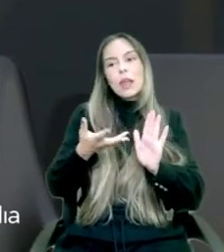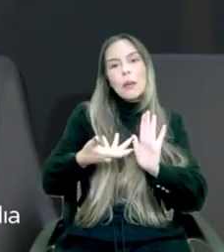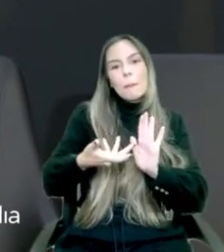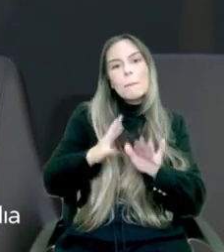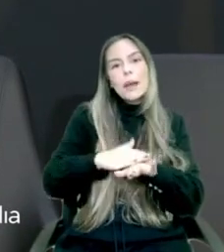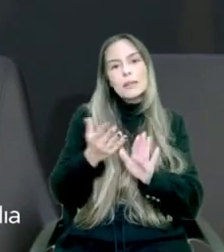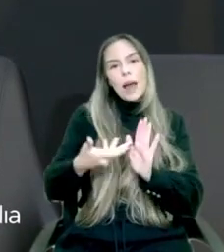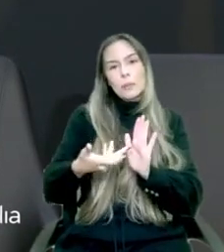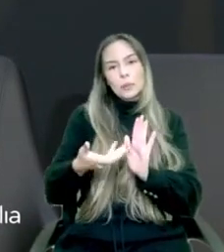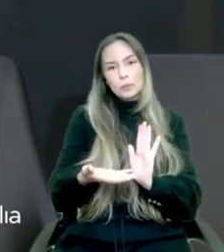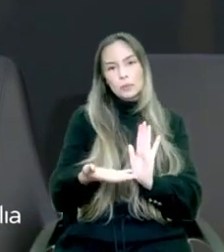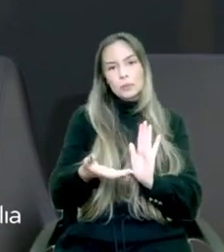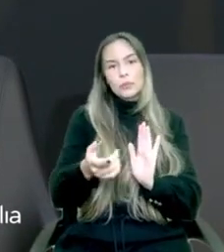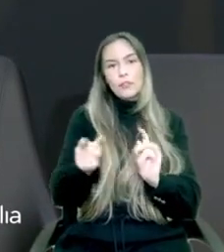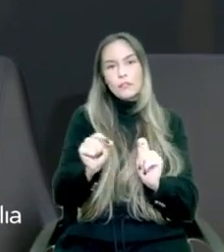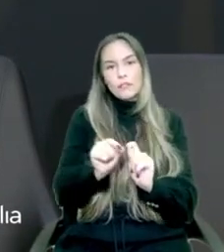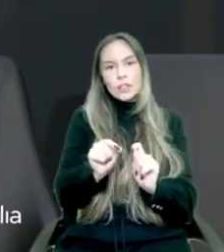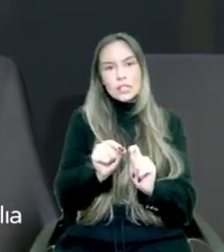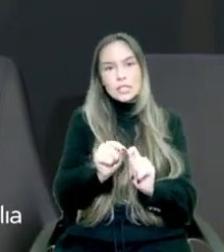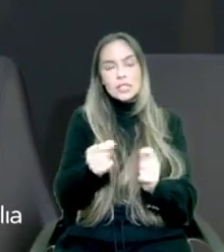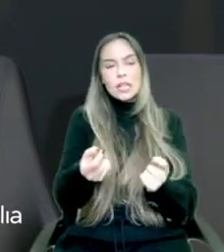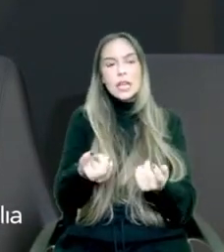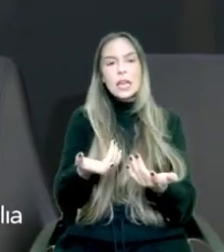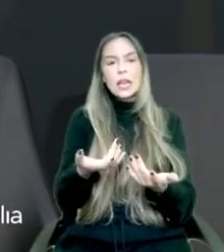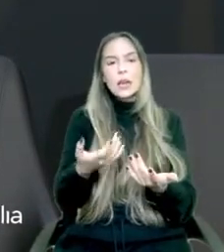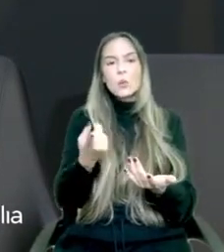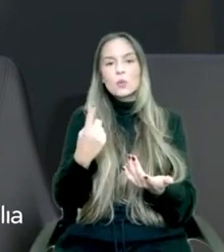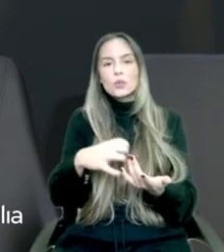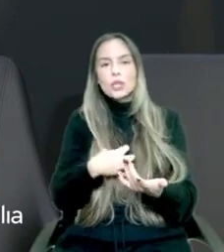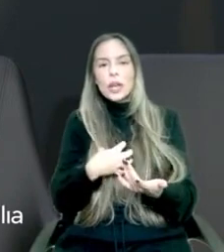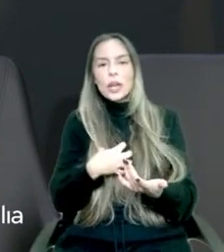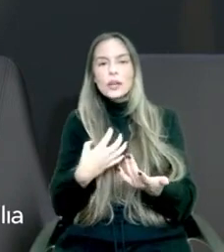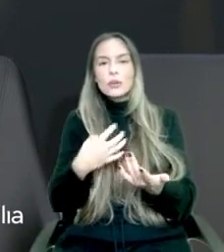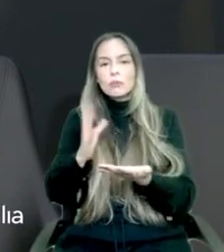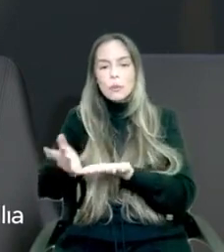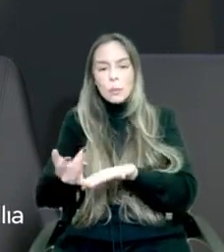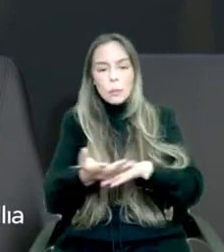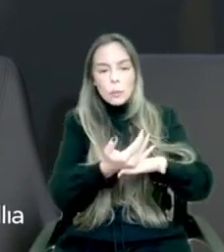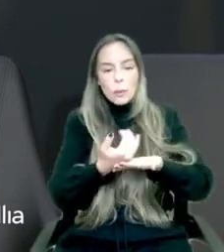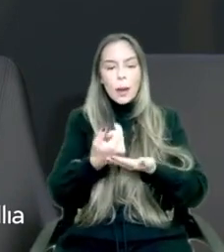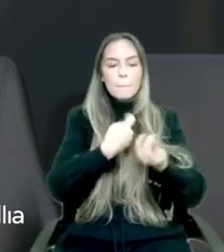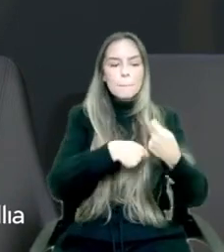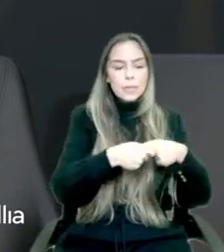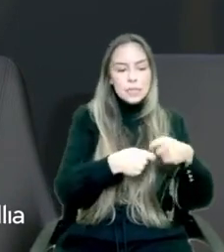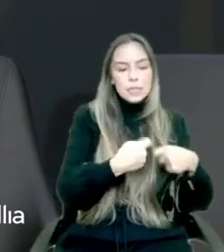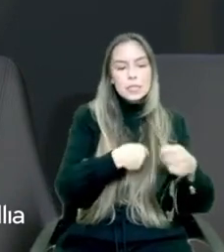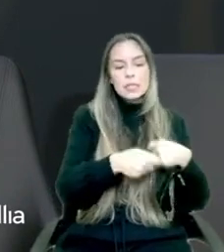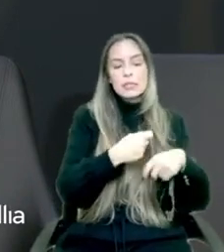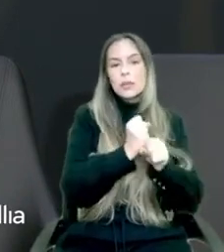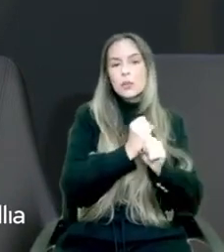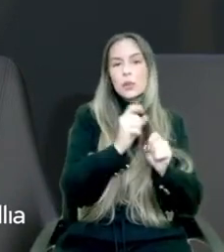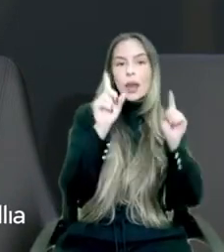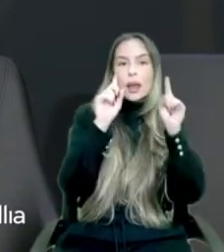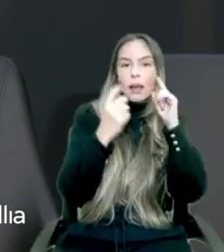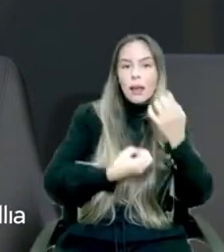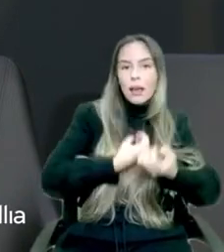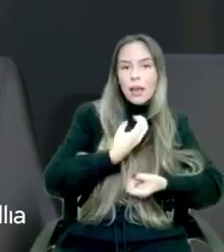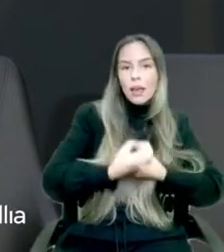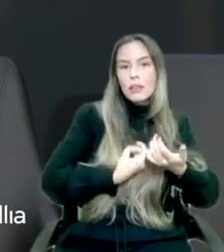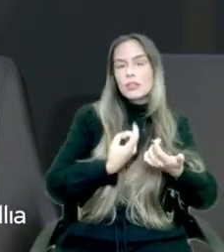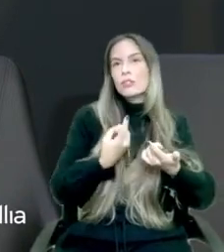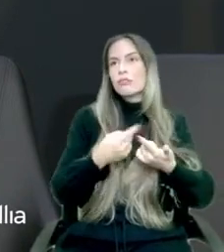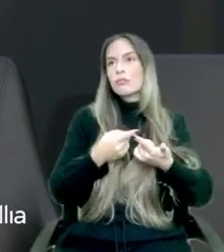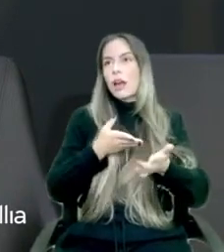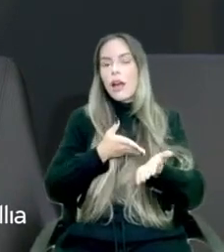it in a way that accomplishes business results creatively and in a way that responds